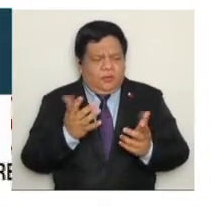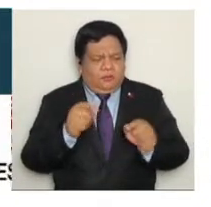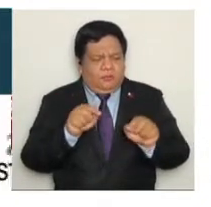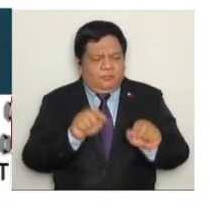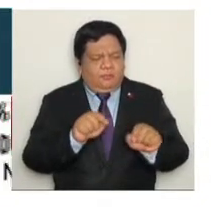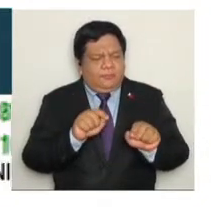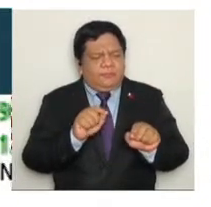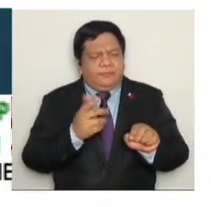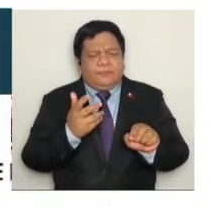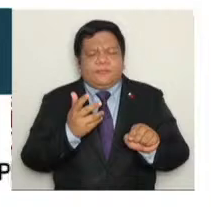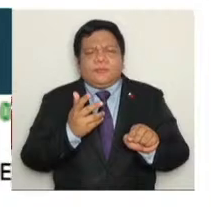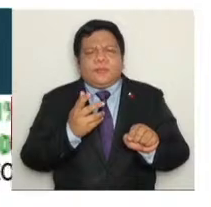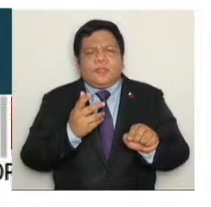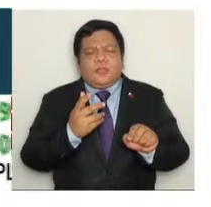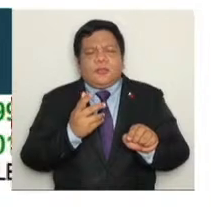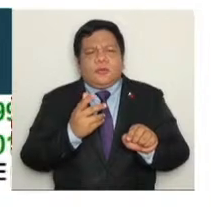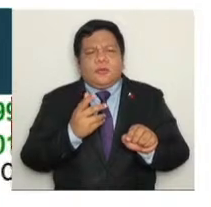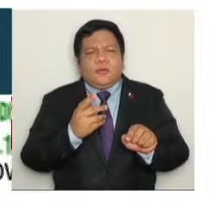comes to